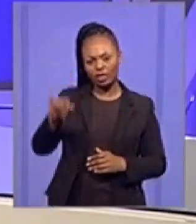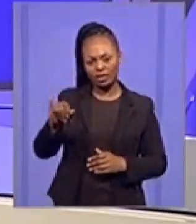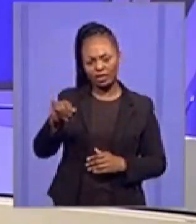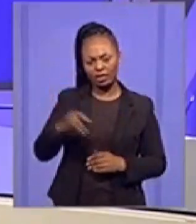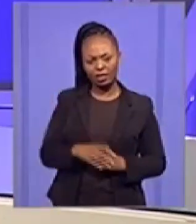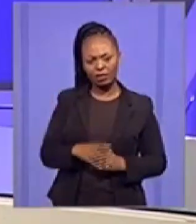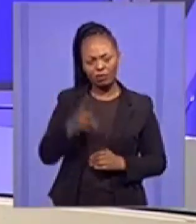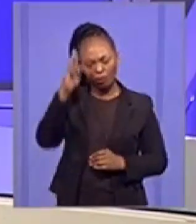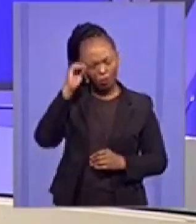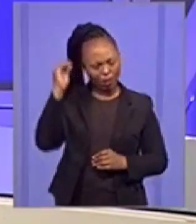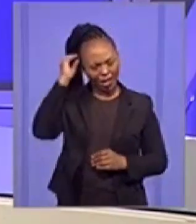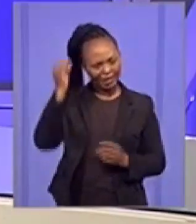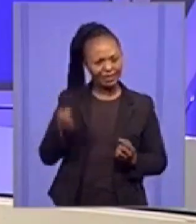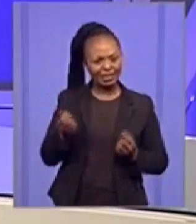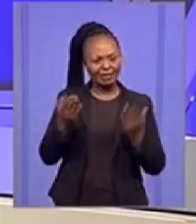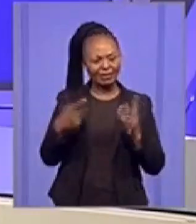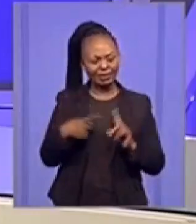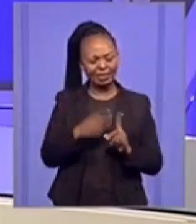Tate Magwe